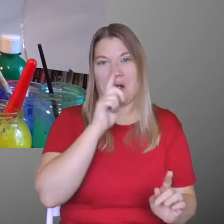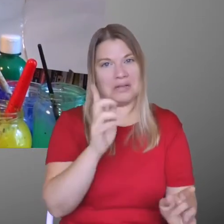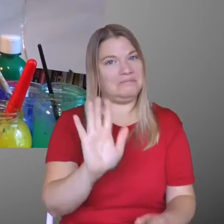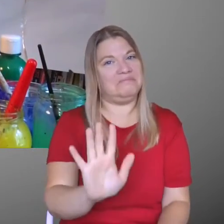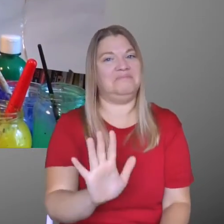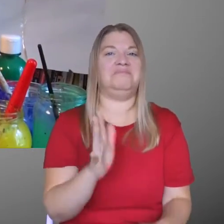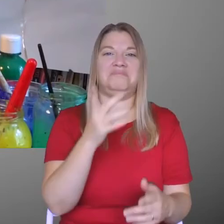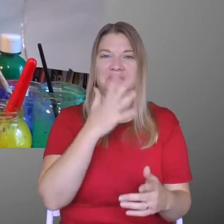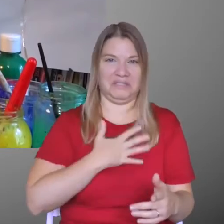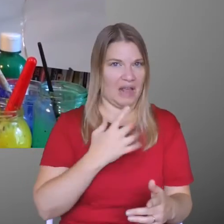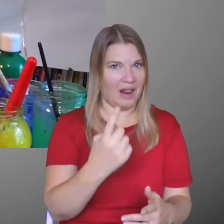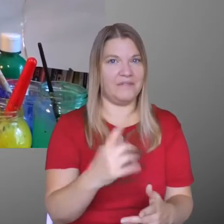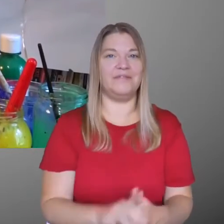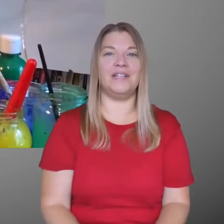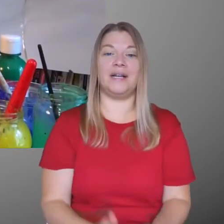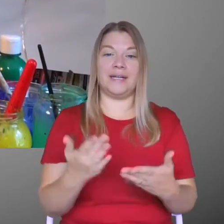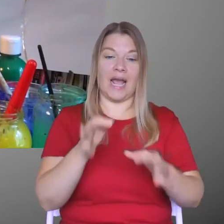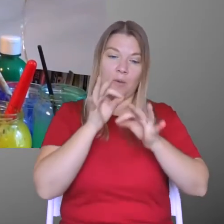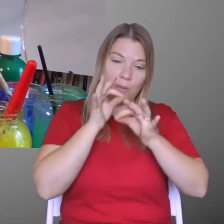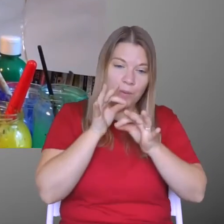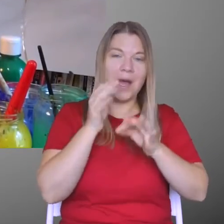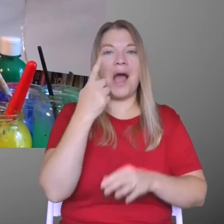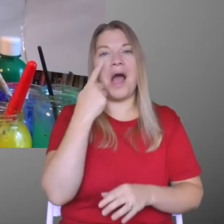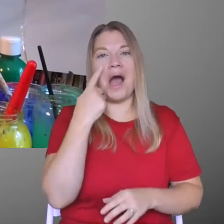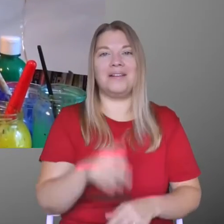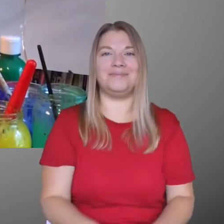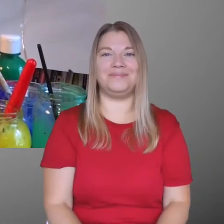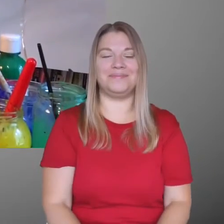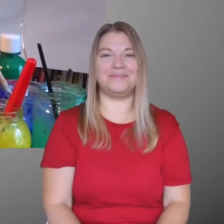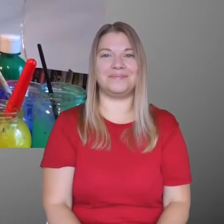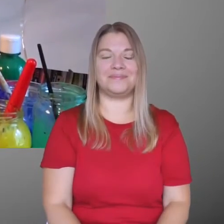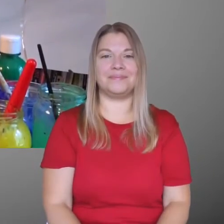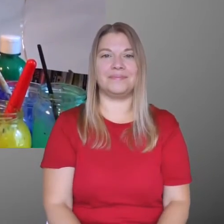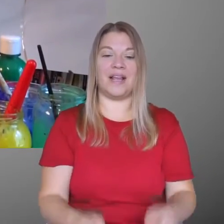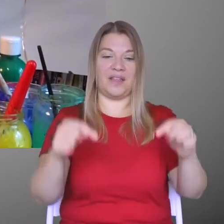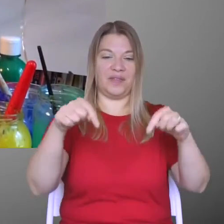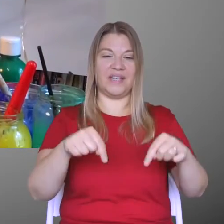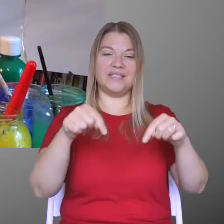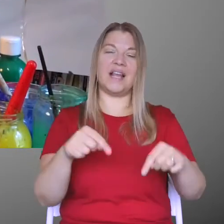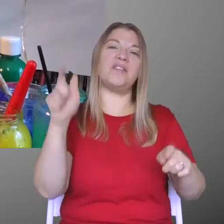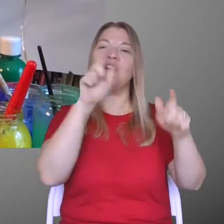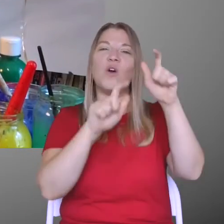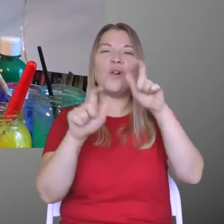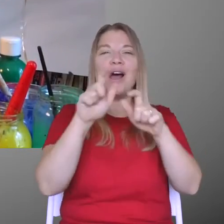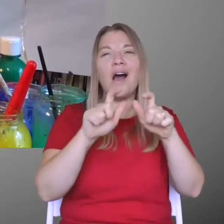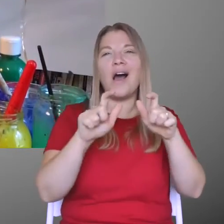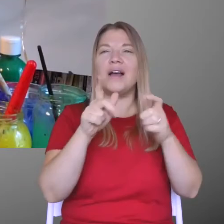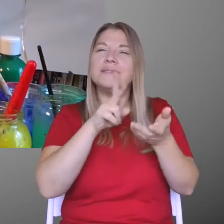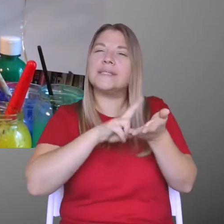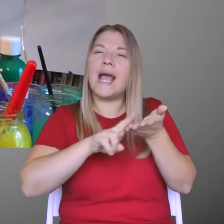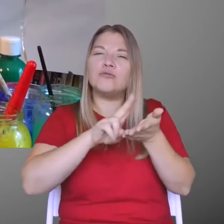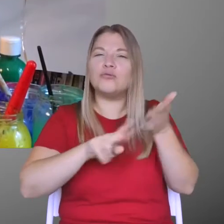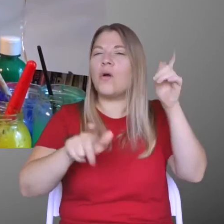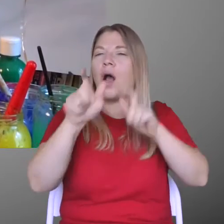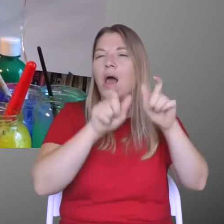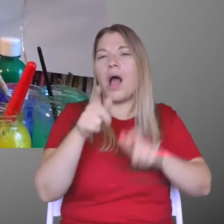I'm going to give it a blow and see what happens. And this one will be quite earthy, I think, just because of the colour palette. Let's have a try.